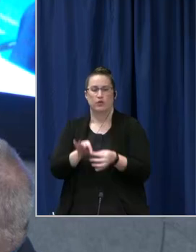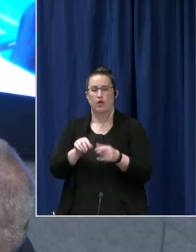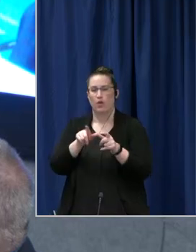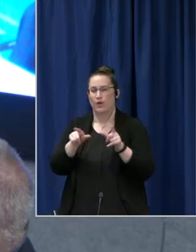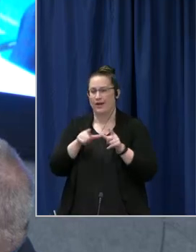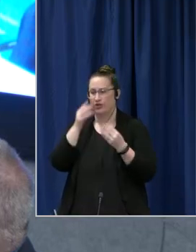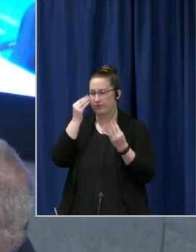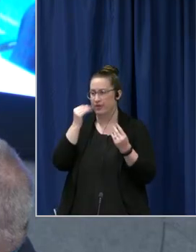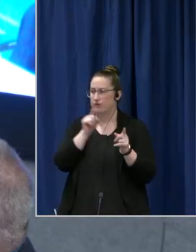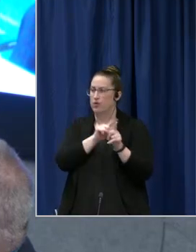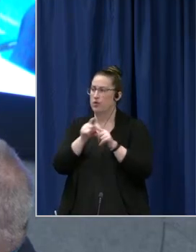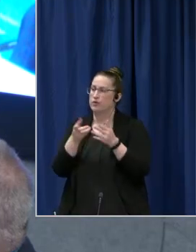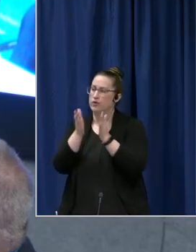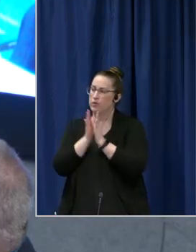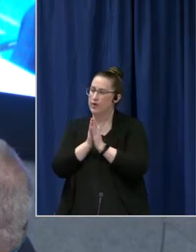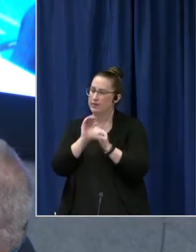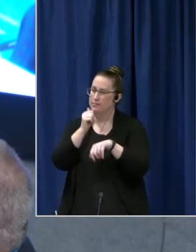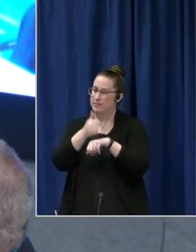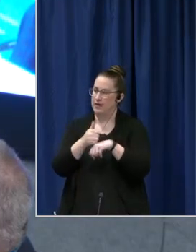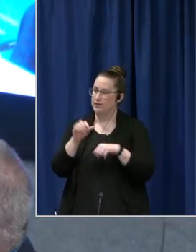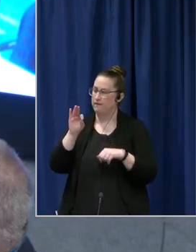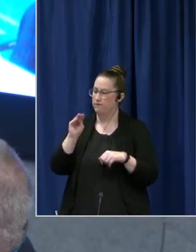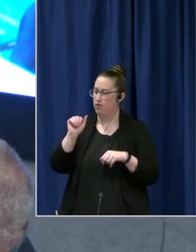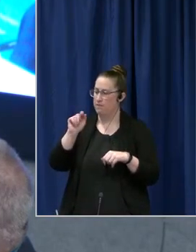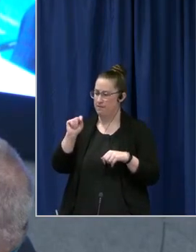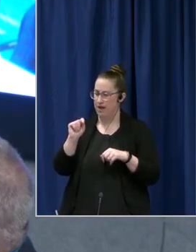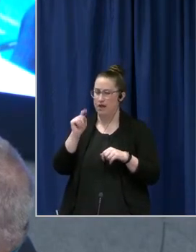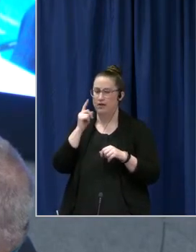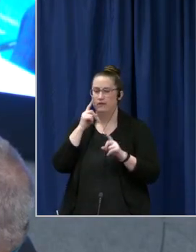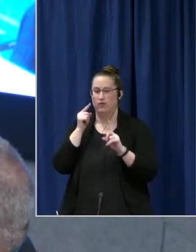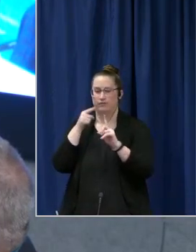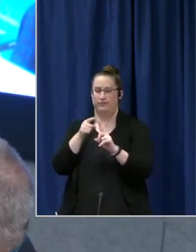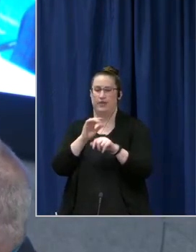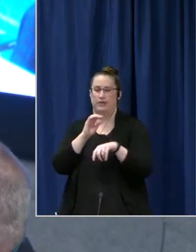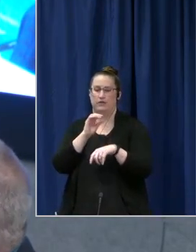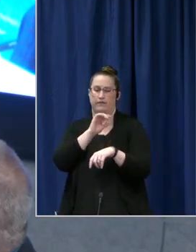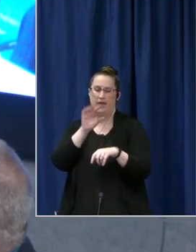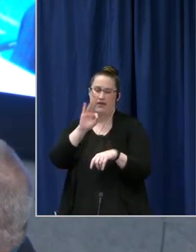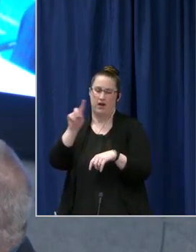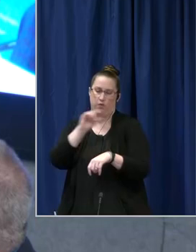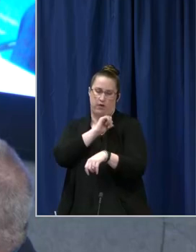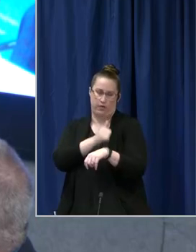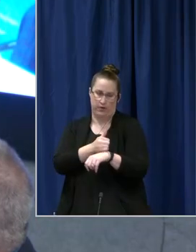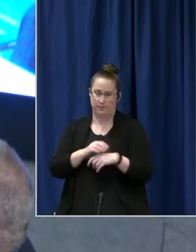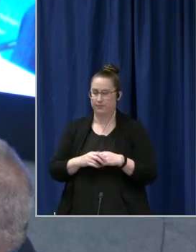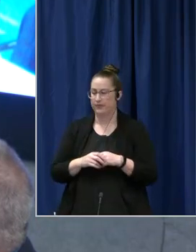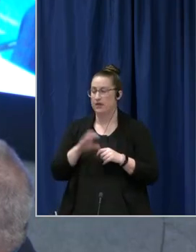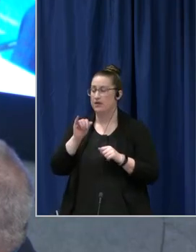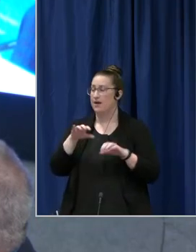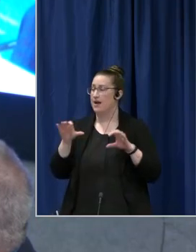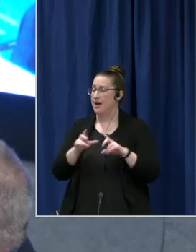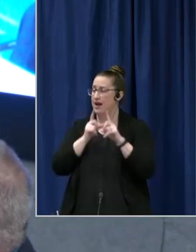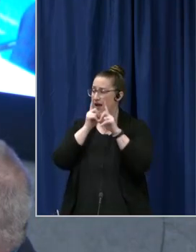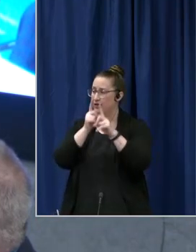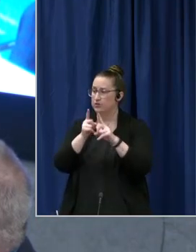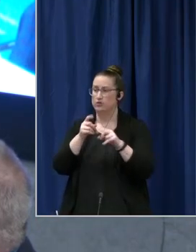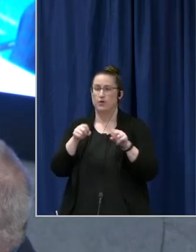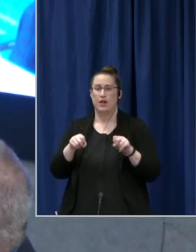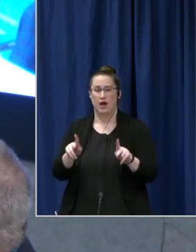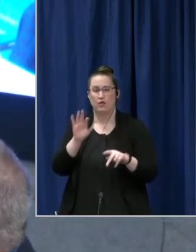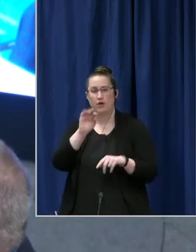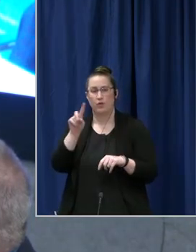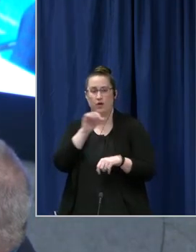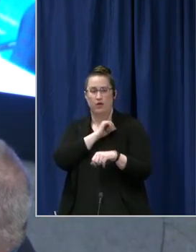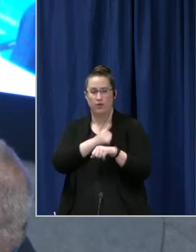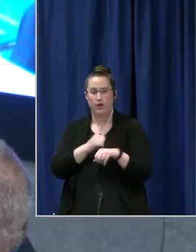the requested IP-based format to points designated by a 911 authority. These actions are intended to enable 911 authorities